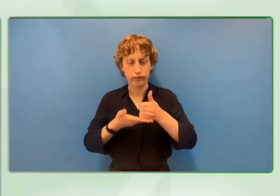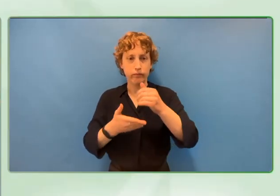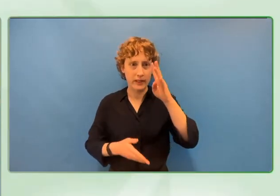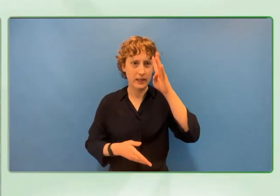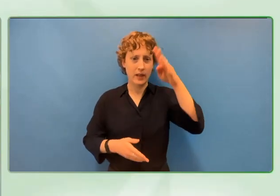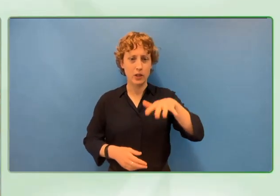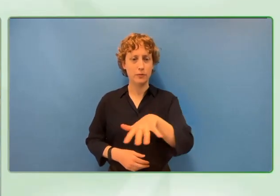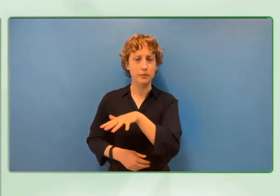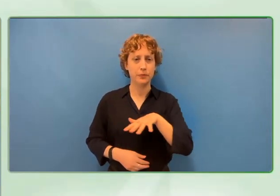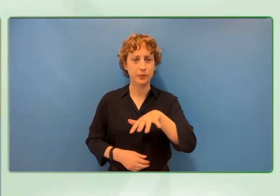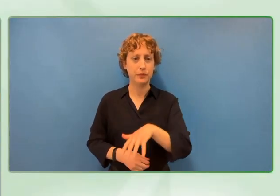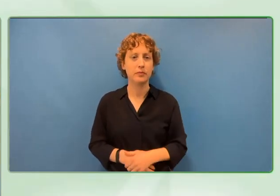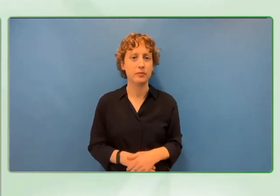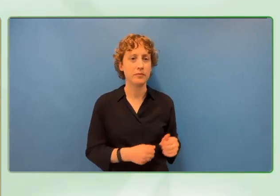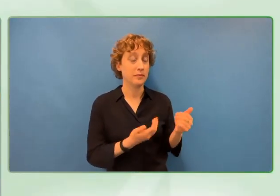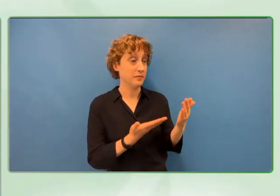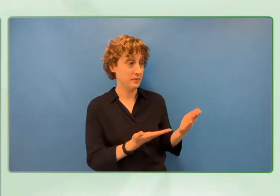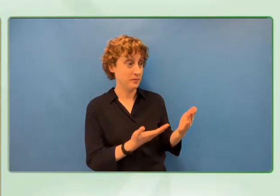Thank you, Hector.